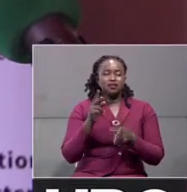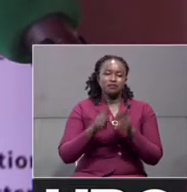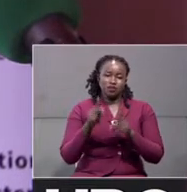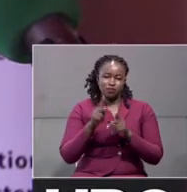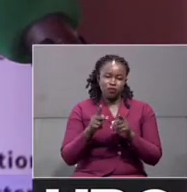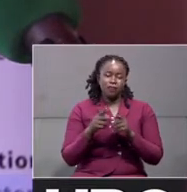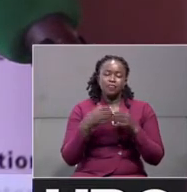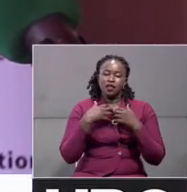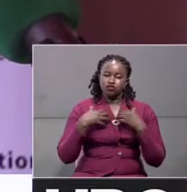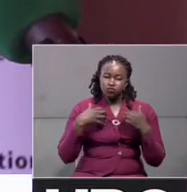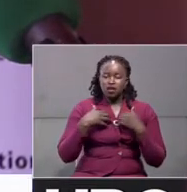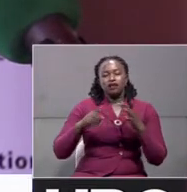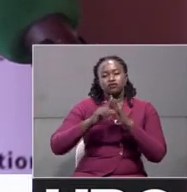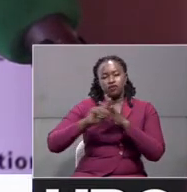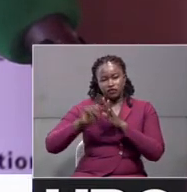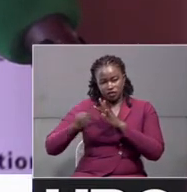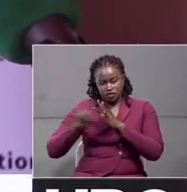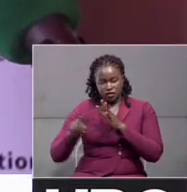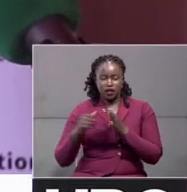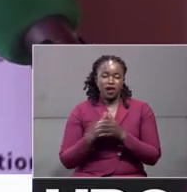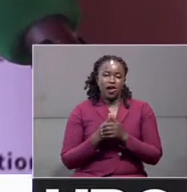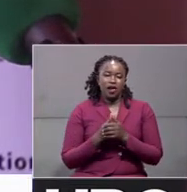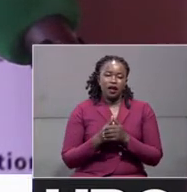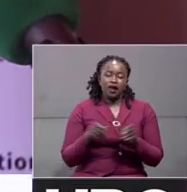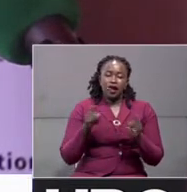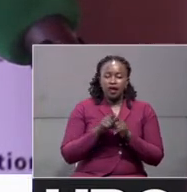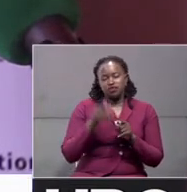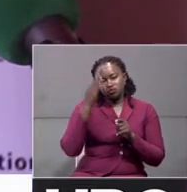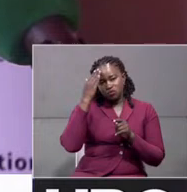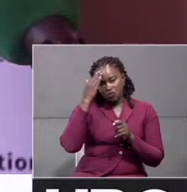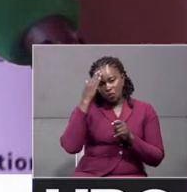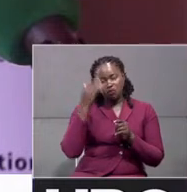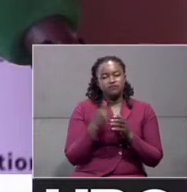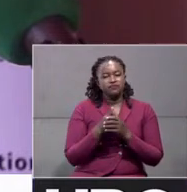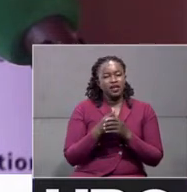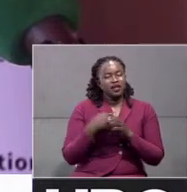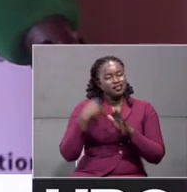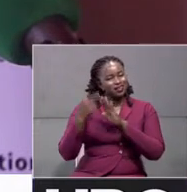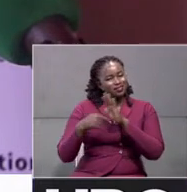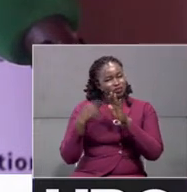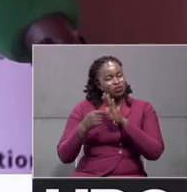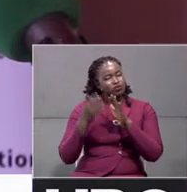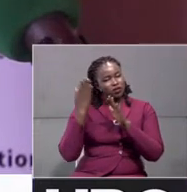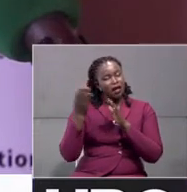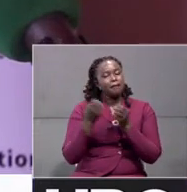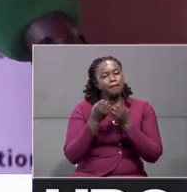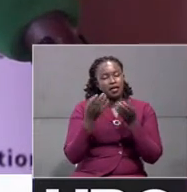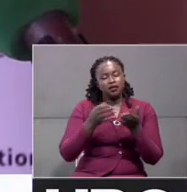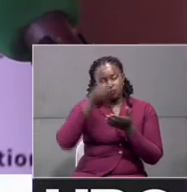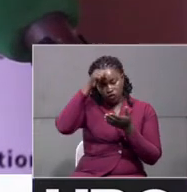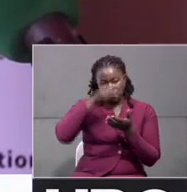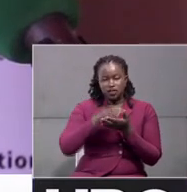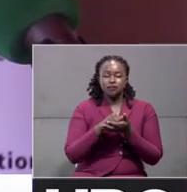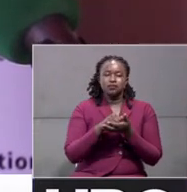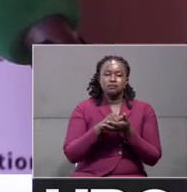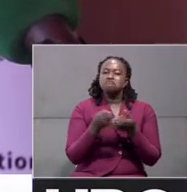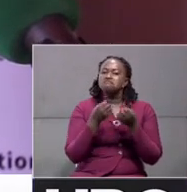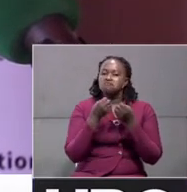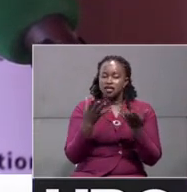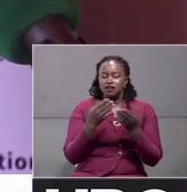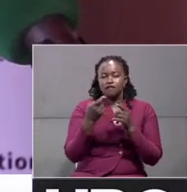of Sudanese refugees. And as you know, the setup there, most of them are Muslims, actually